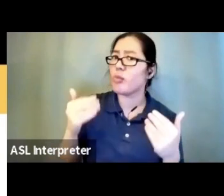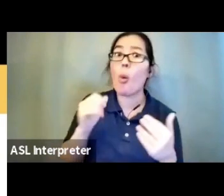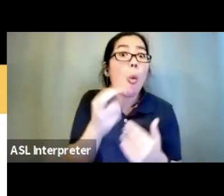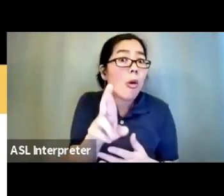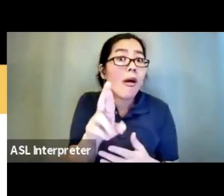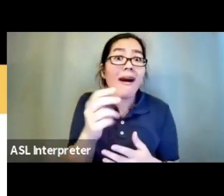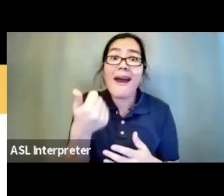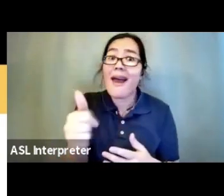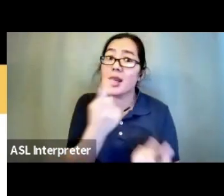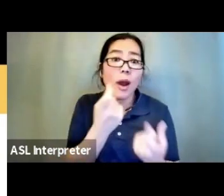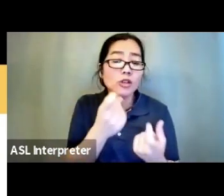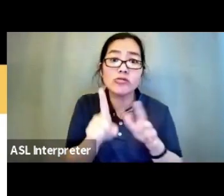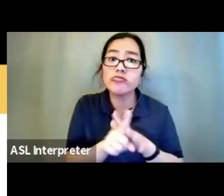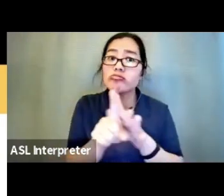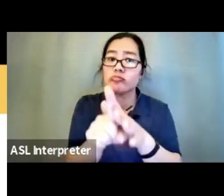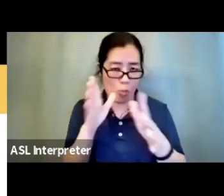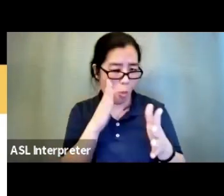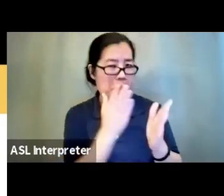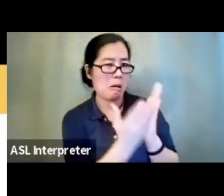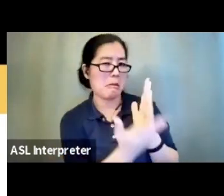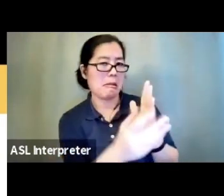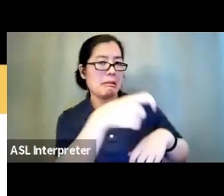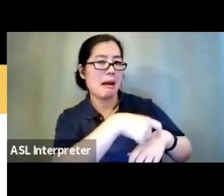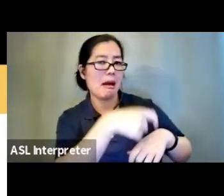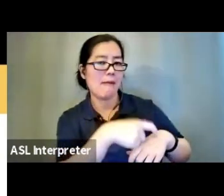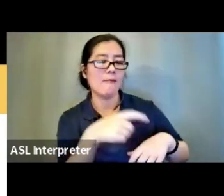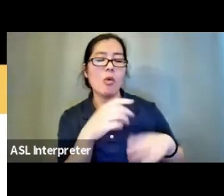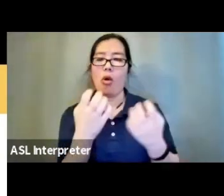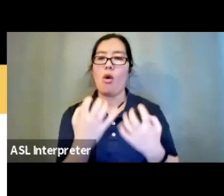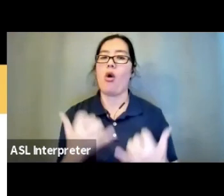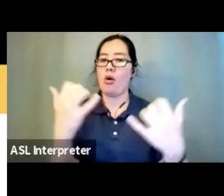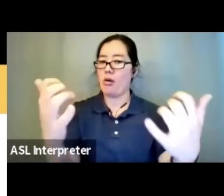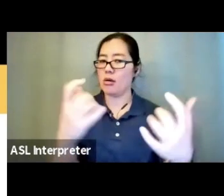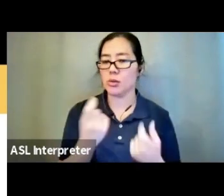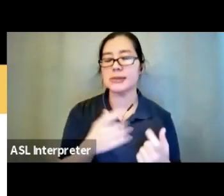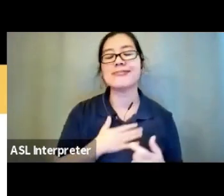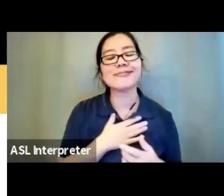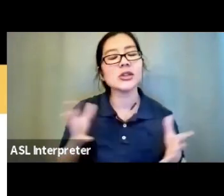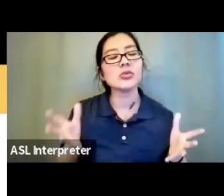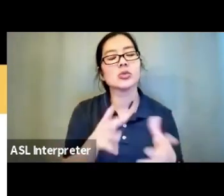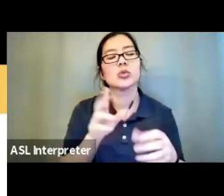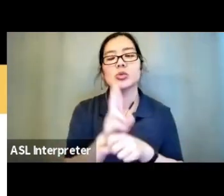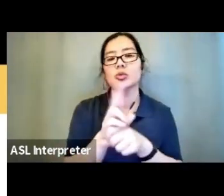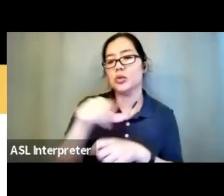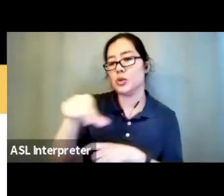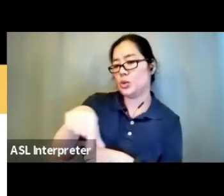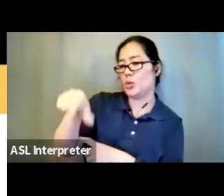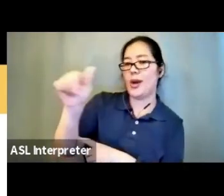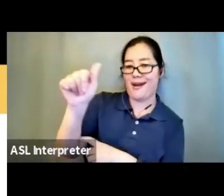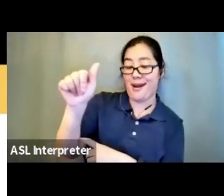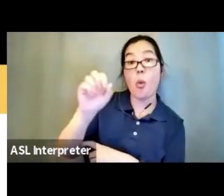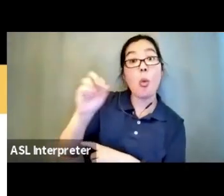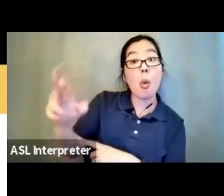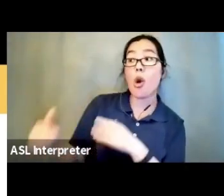presenters, because we will have some time for audience questions at the end, please use the Q&A box, or you can send them to my